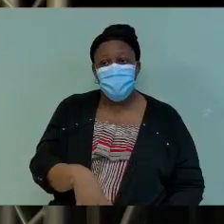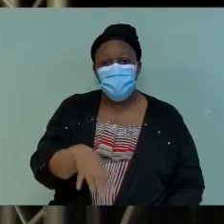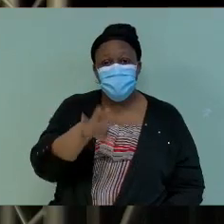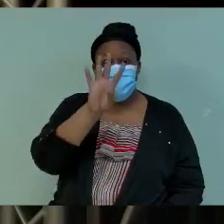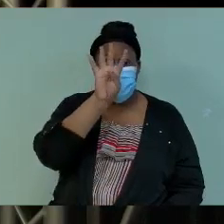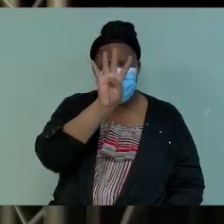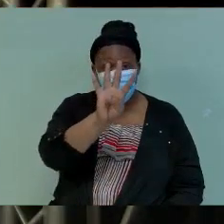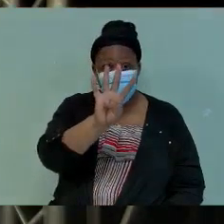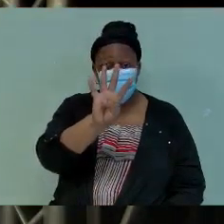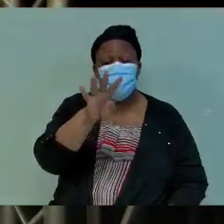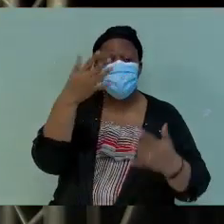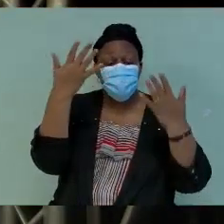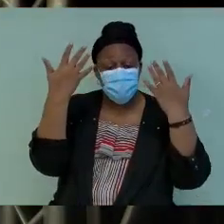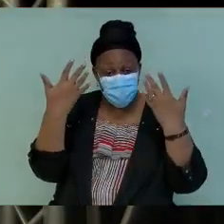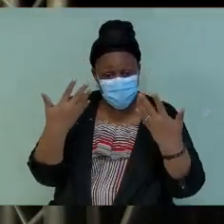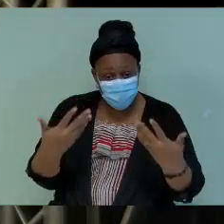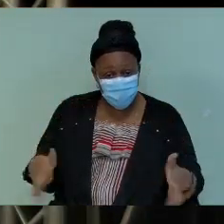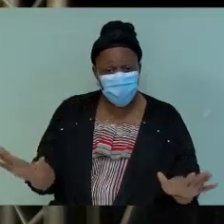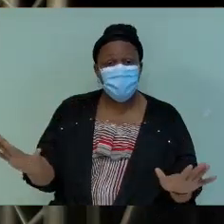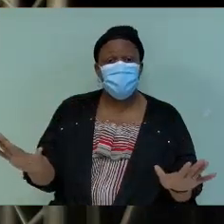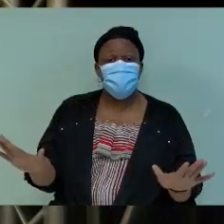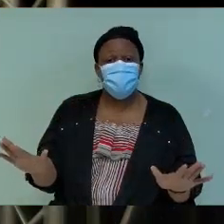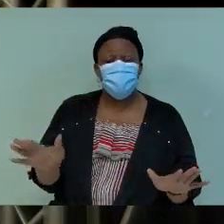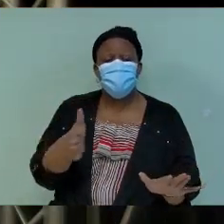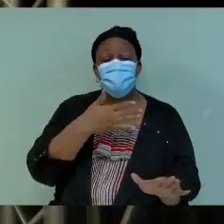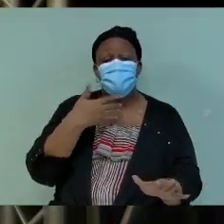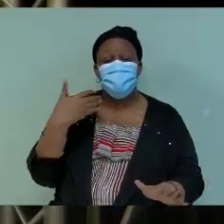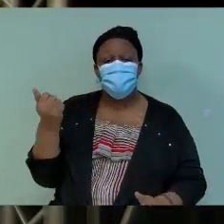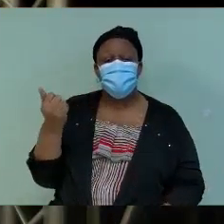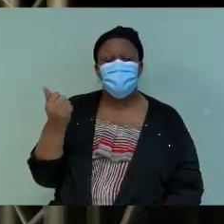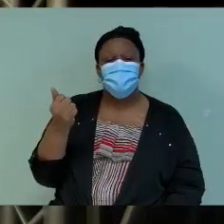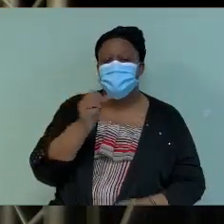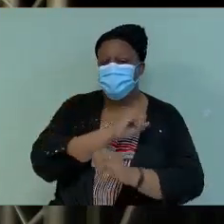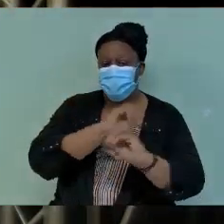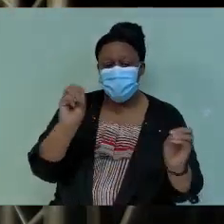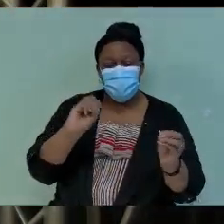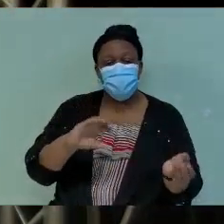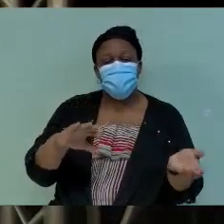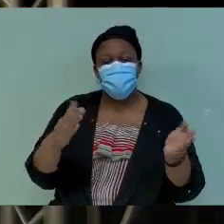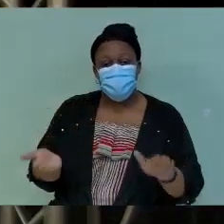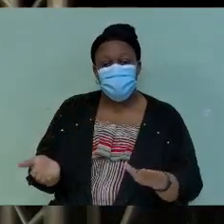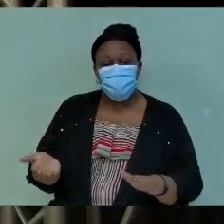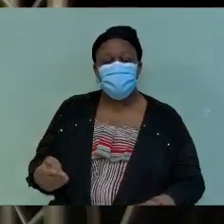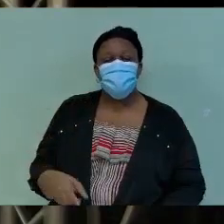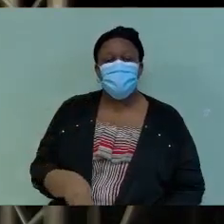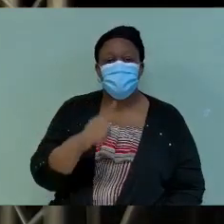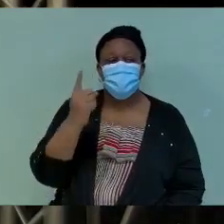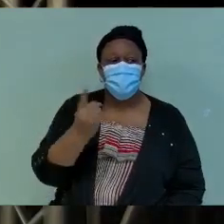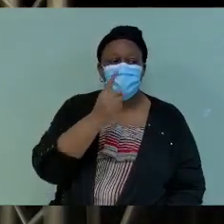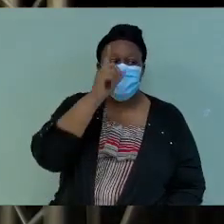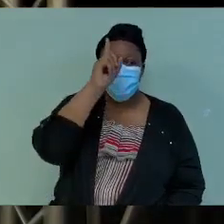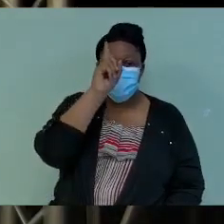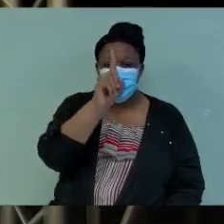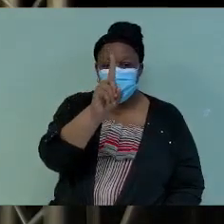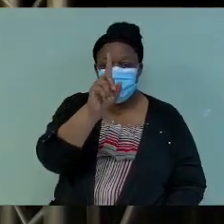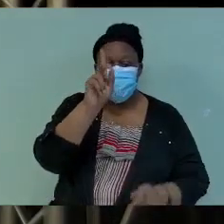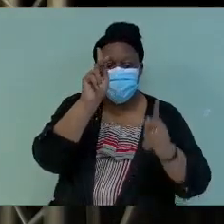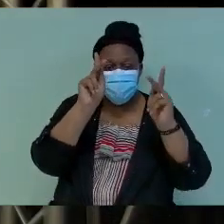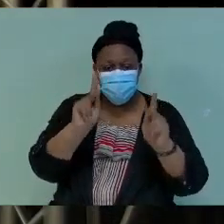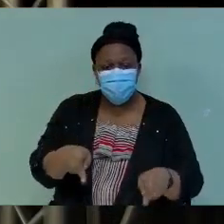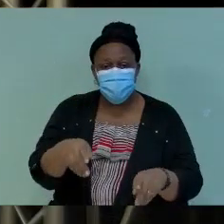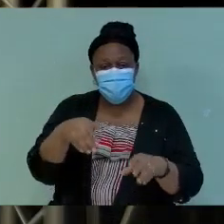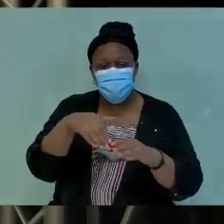have recovered with 0 deaths. There is currently 1 person quarantined in a government